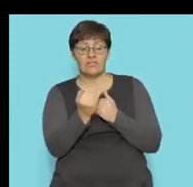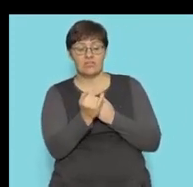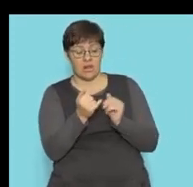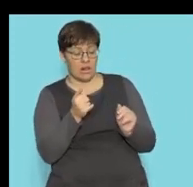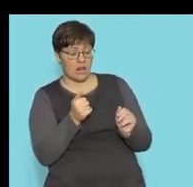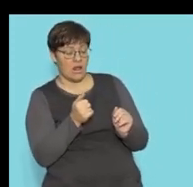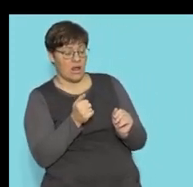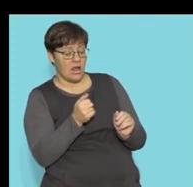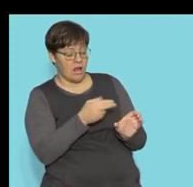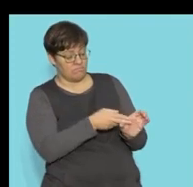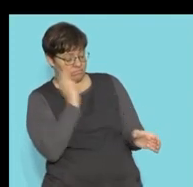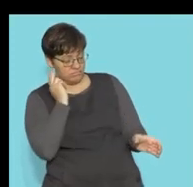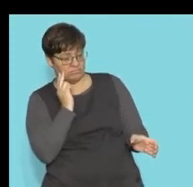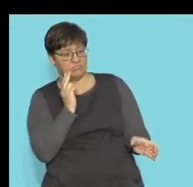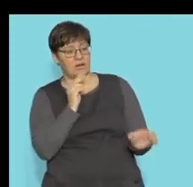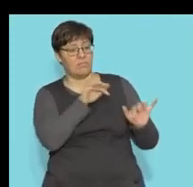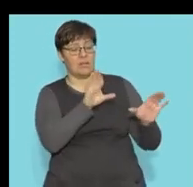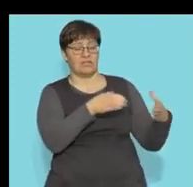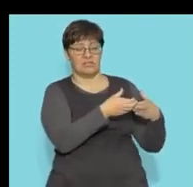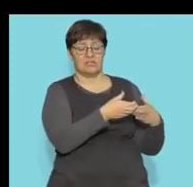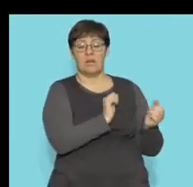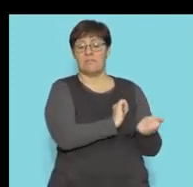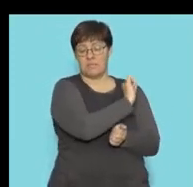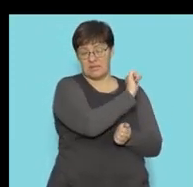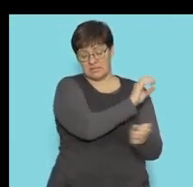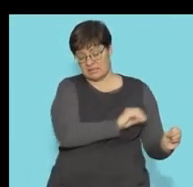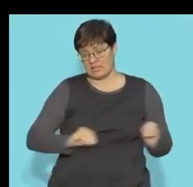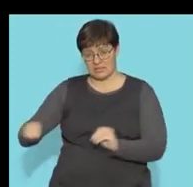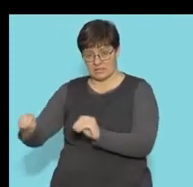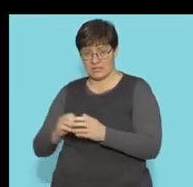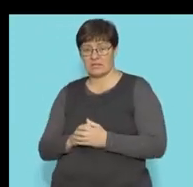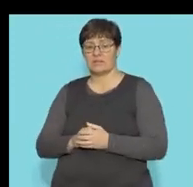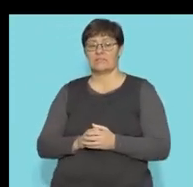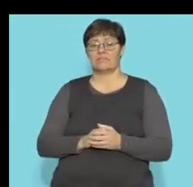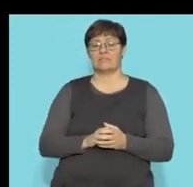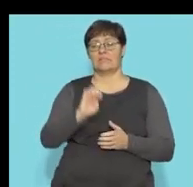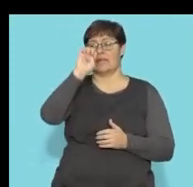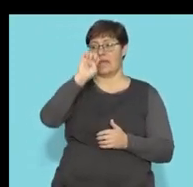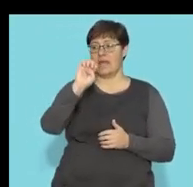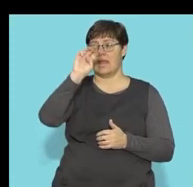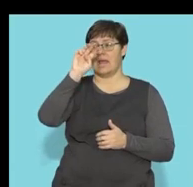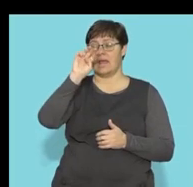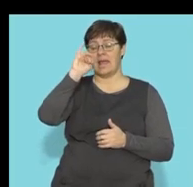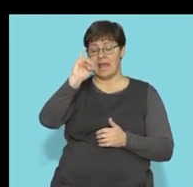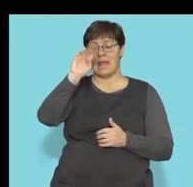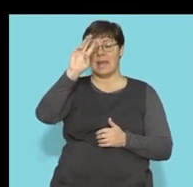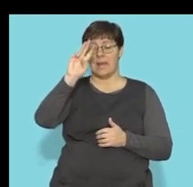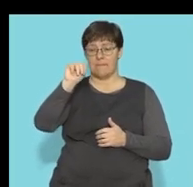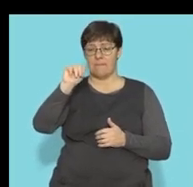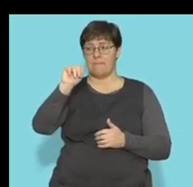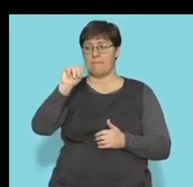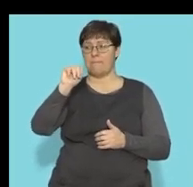a population permanently, I think it's emigration. So I write